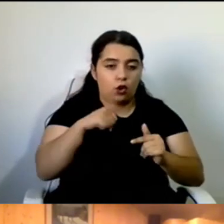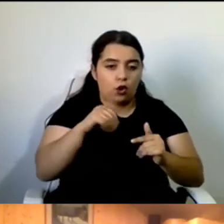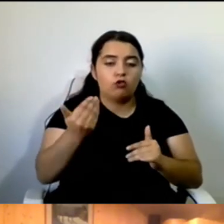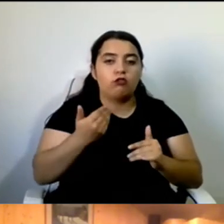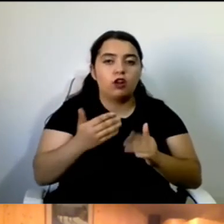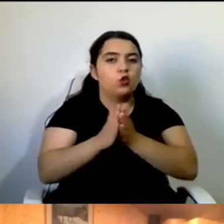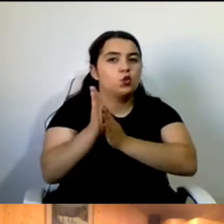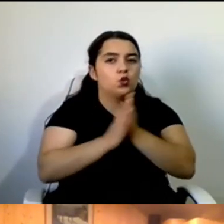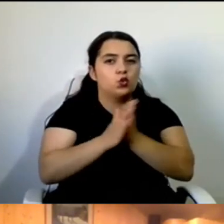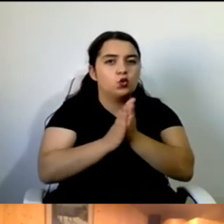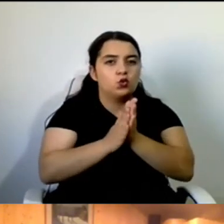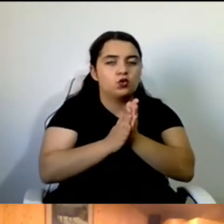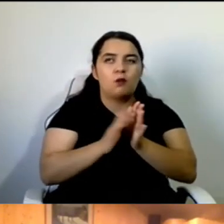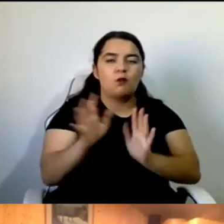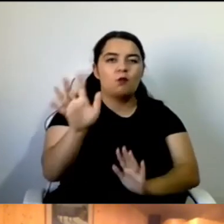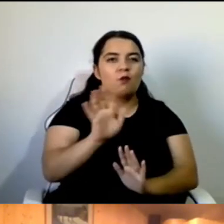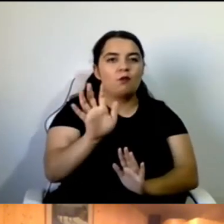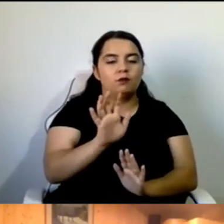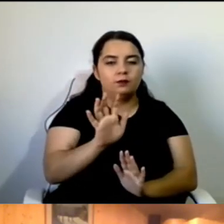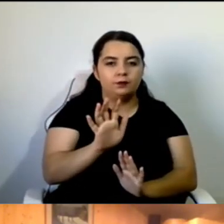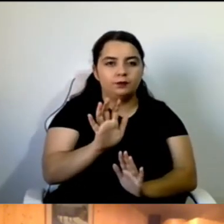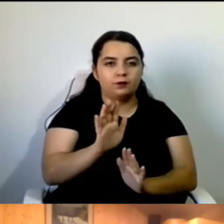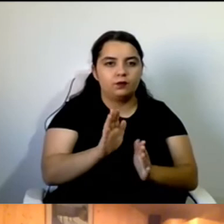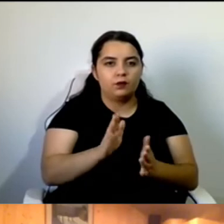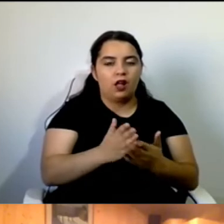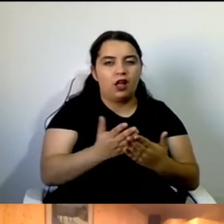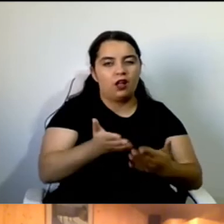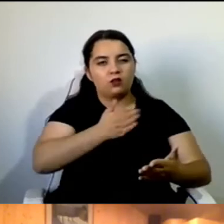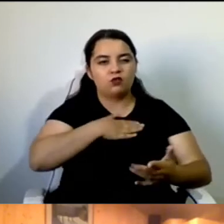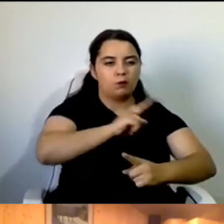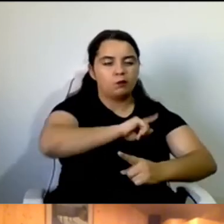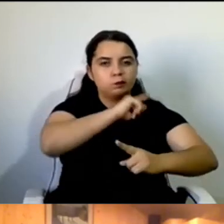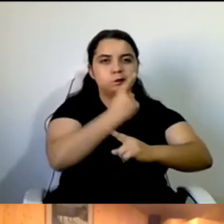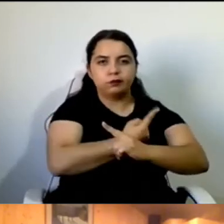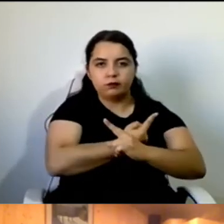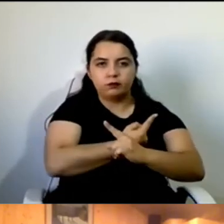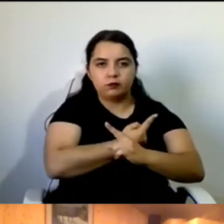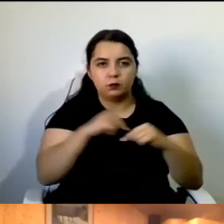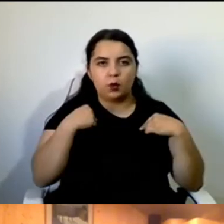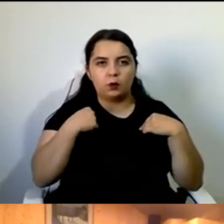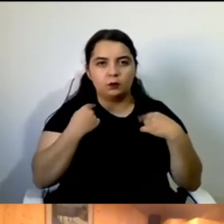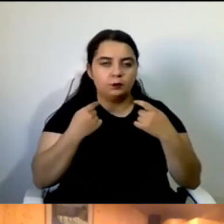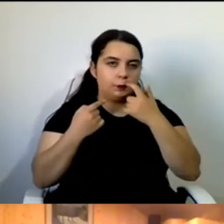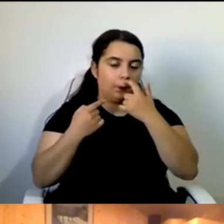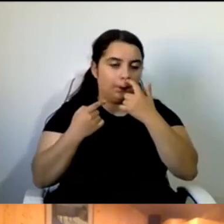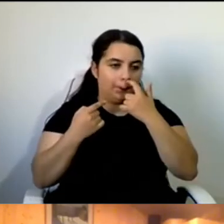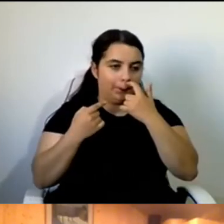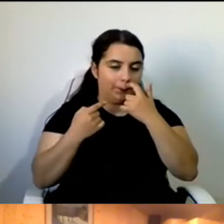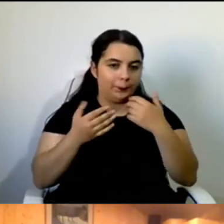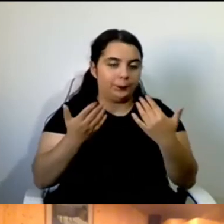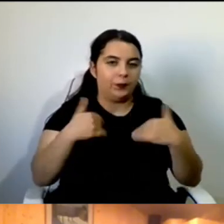empowerment and independent living. But in reality, a lot of people don't understand. Can you go